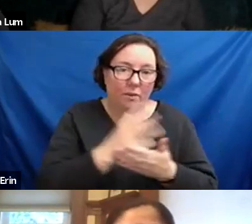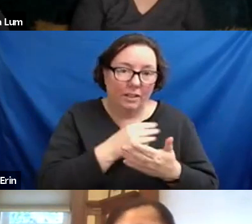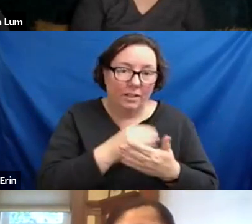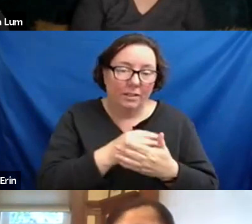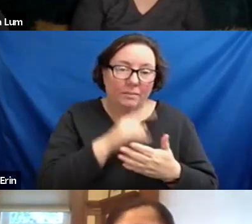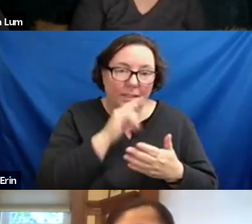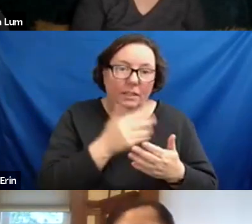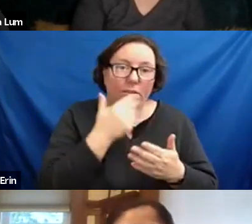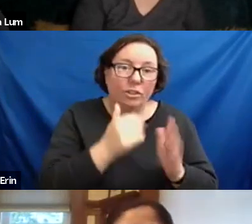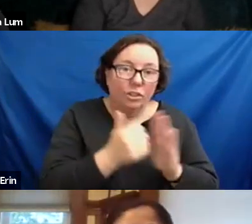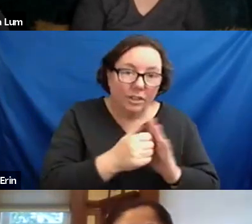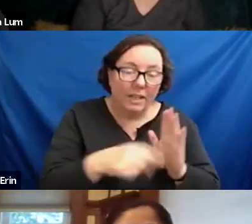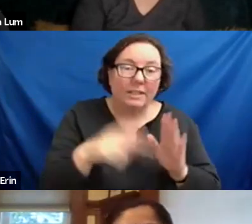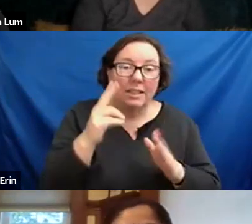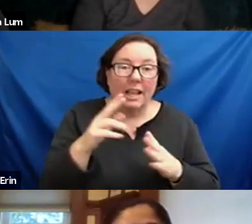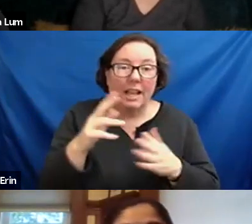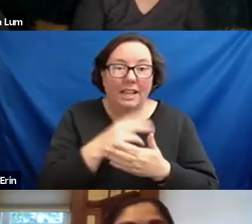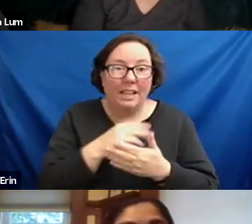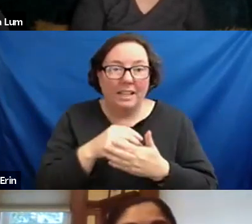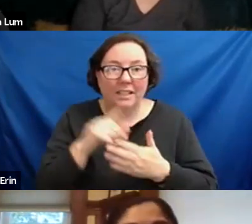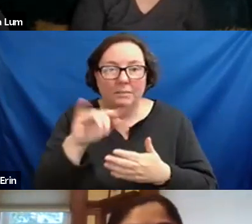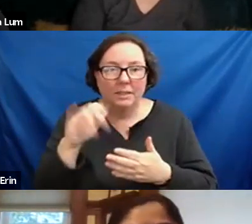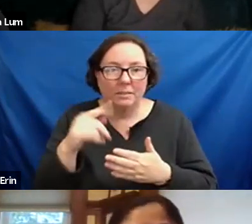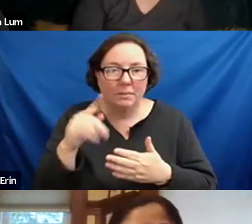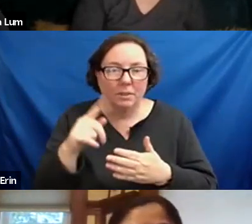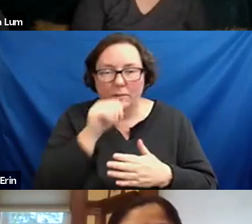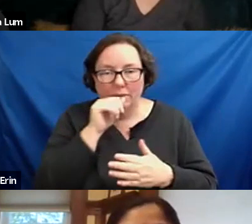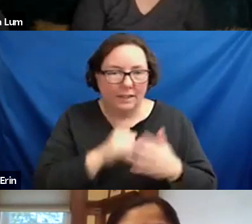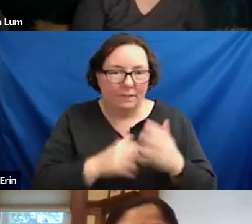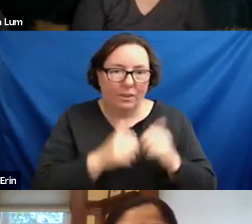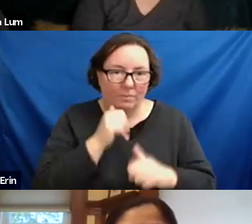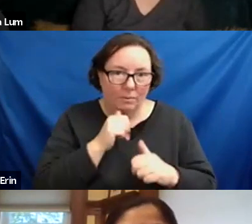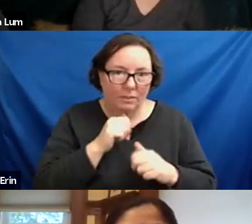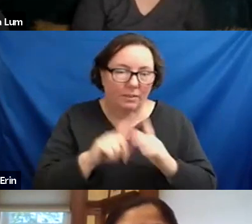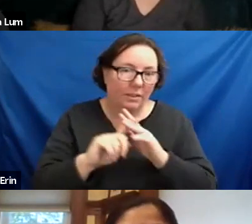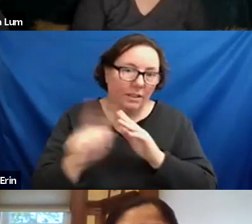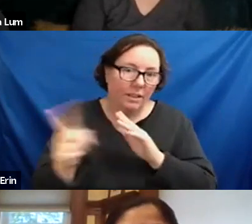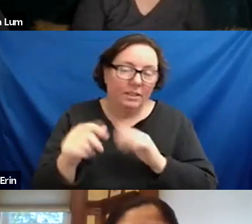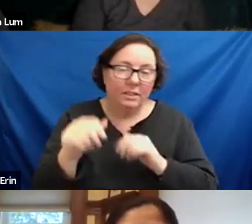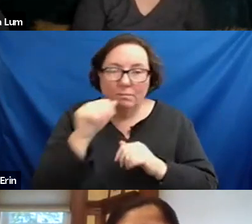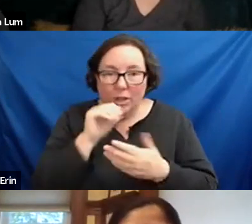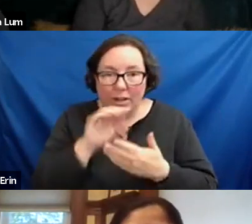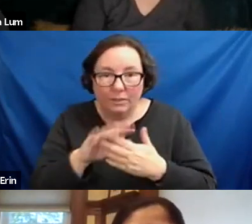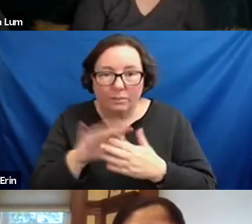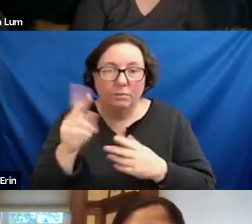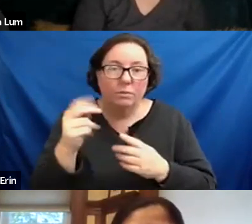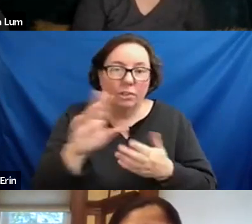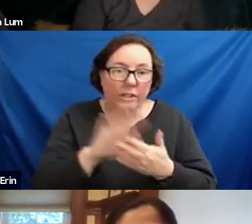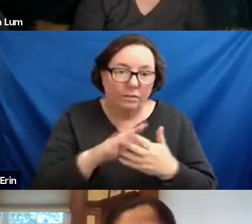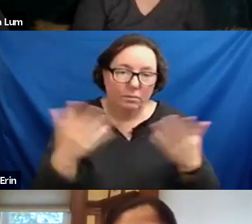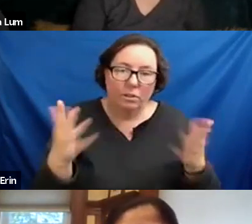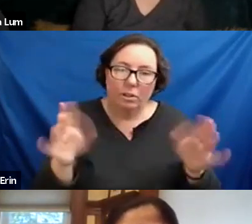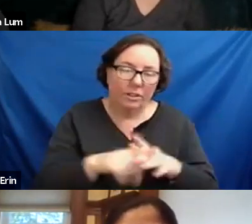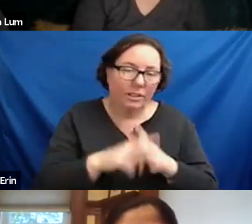good grades and high income zip codes will suffer the most. The exodus to charter and private schools and to the suburbs has already